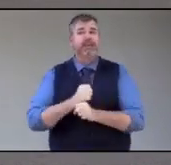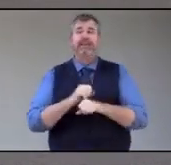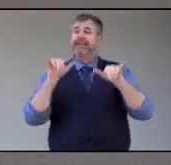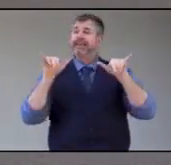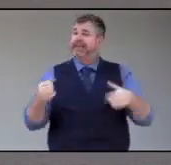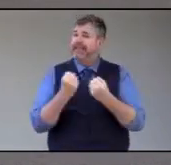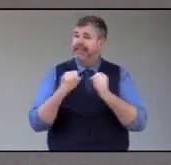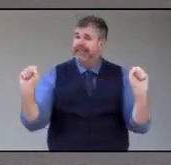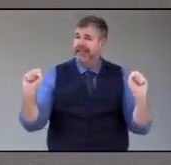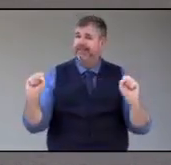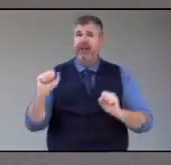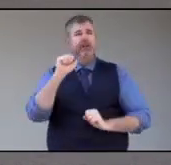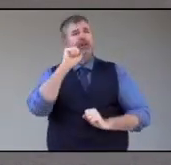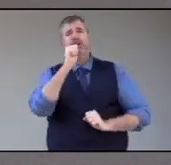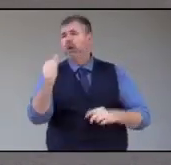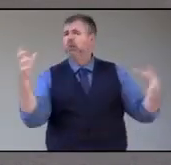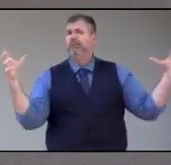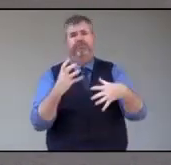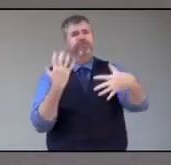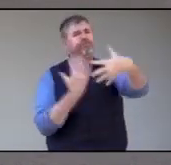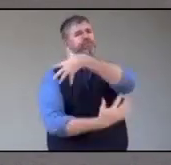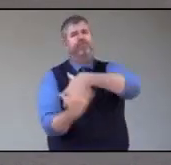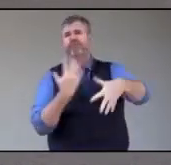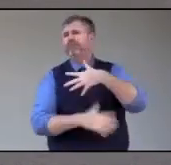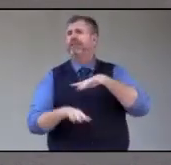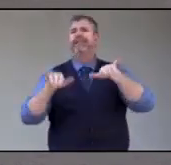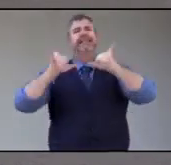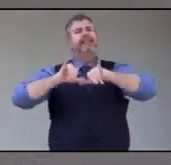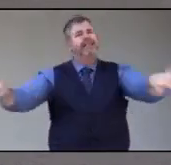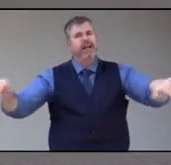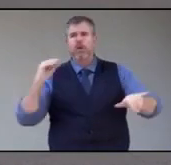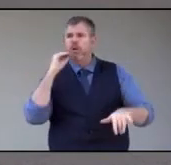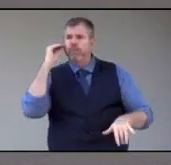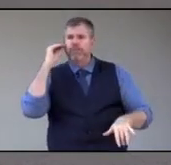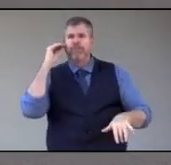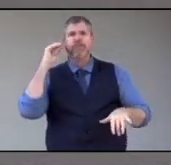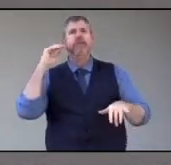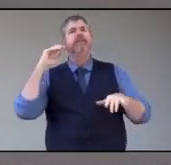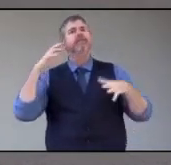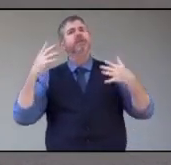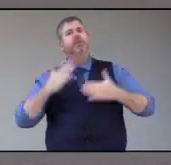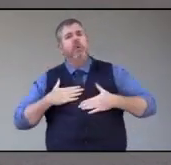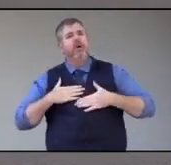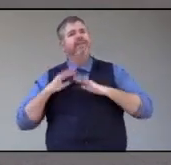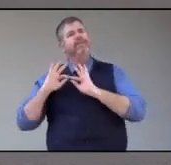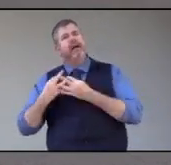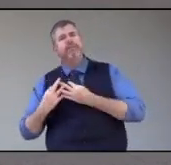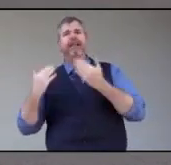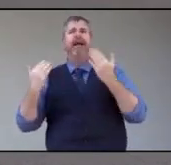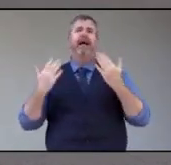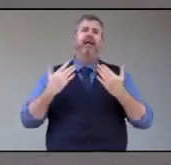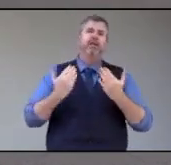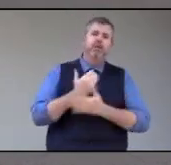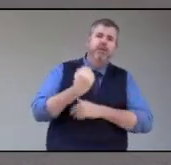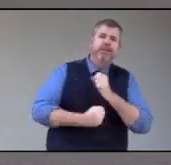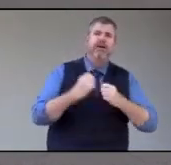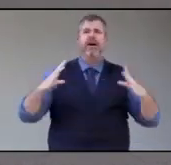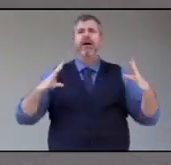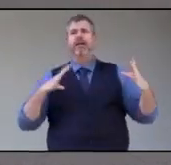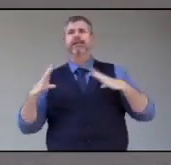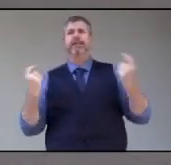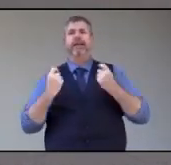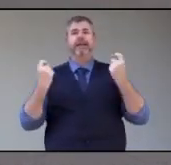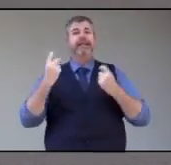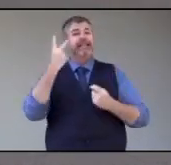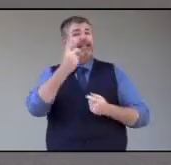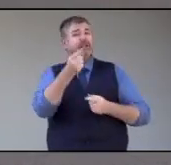enjoy your family during this holiday, New Year's celebrations, and we'll see you next year. And we want all of